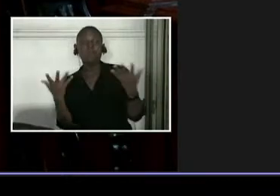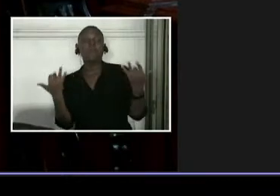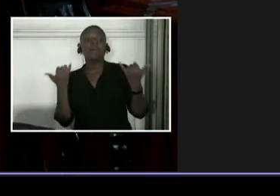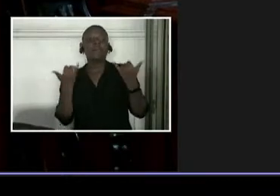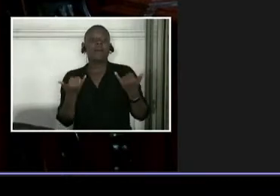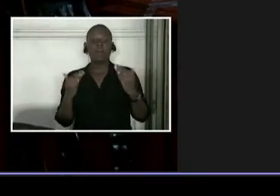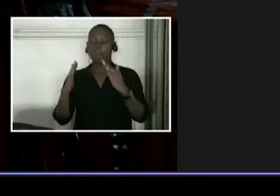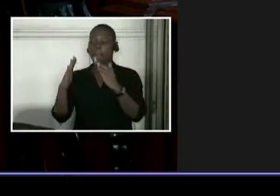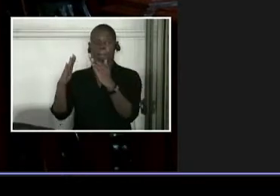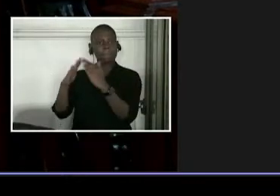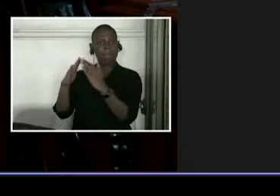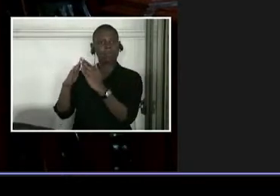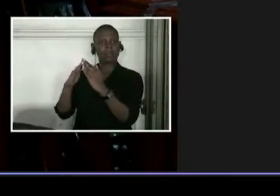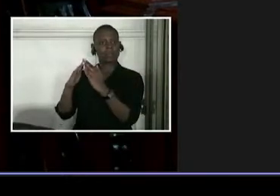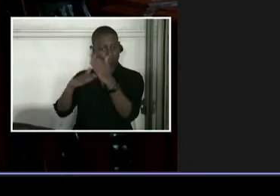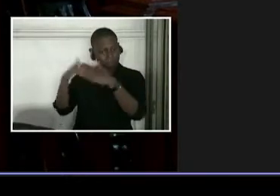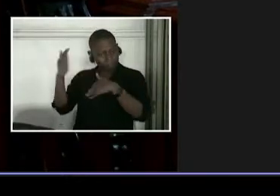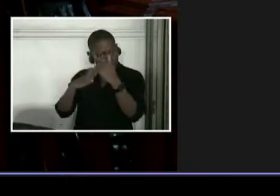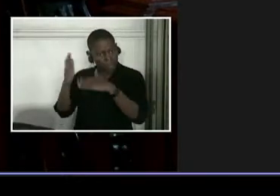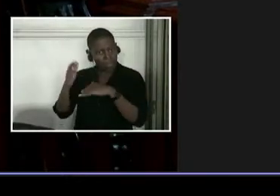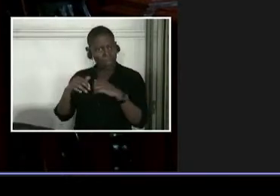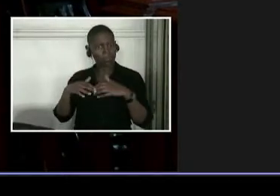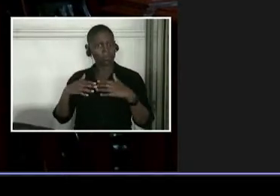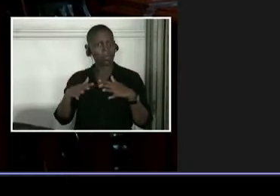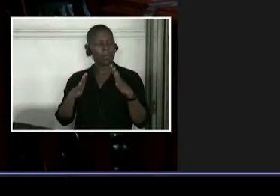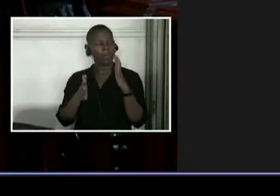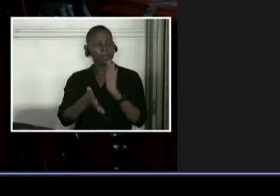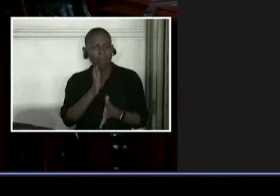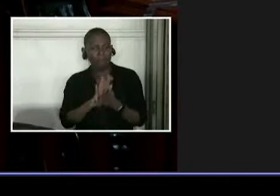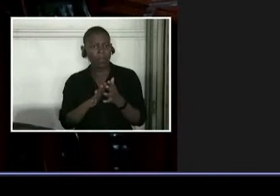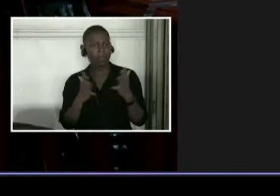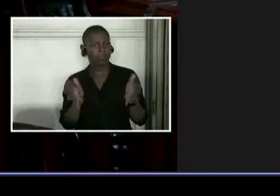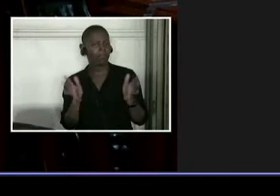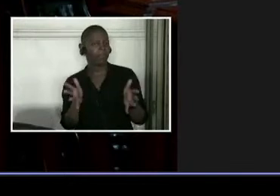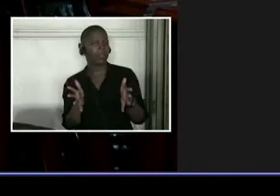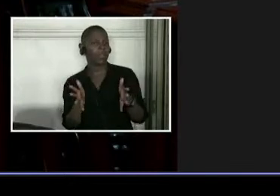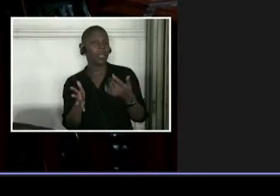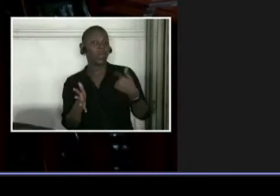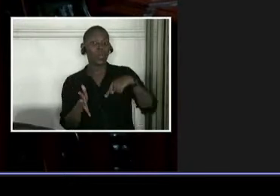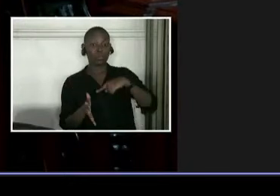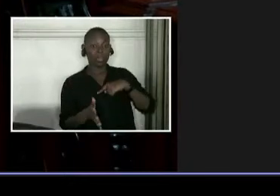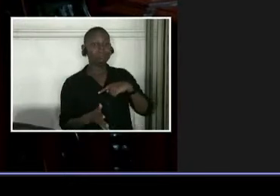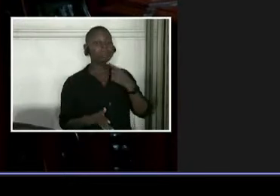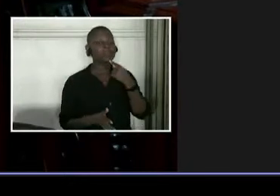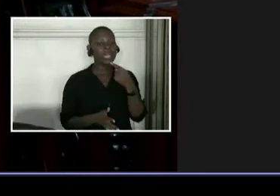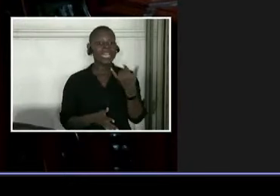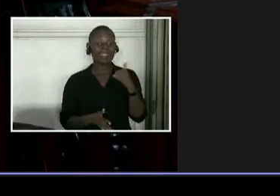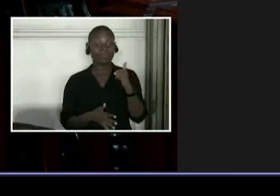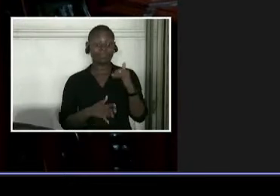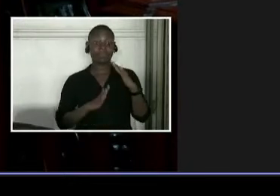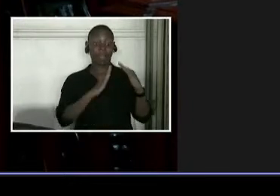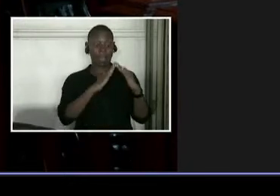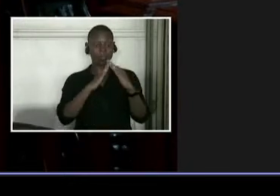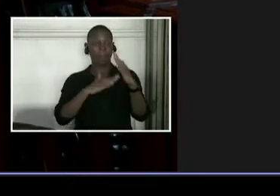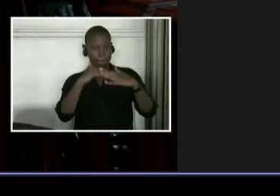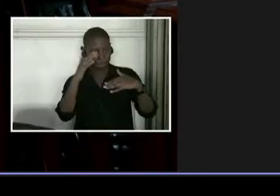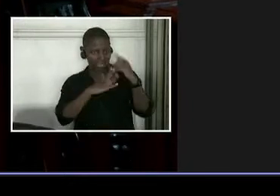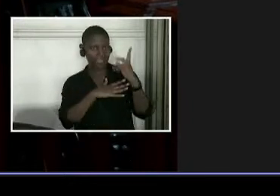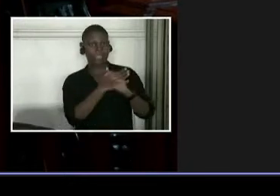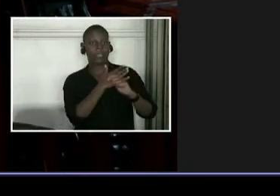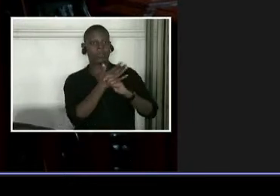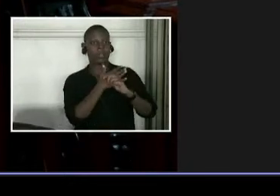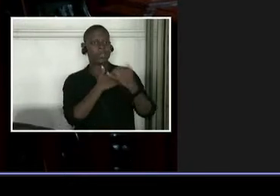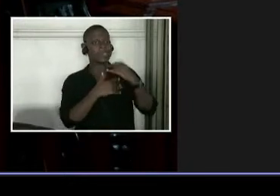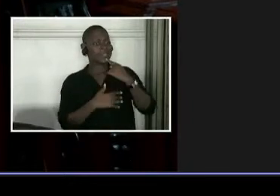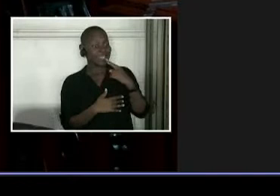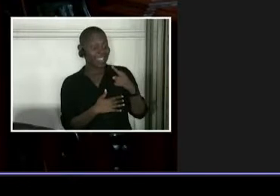permanent houses and permanent homes. This is to say, when we build temporary houses, we are not saying those people will